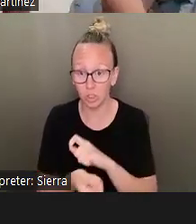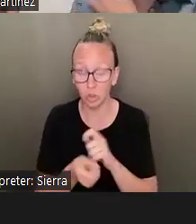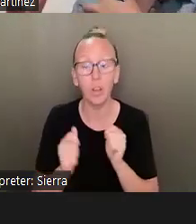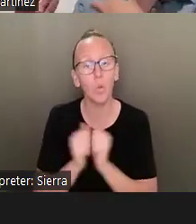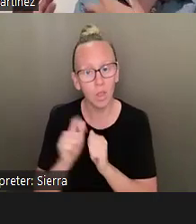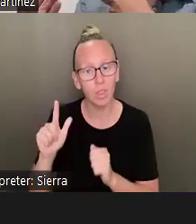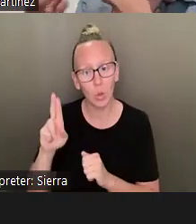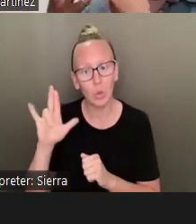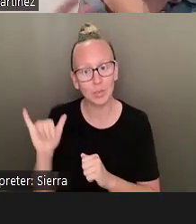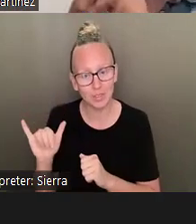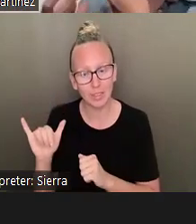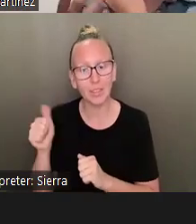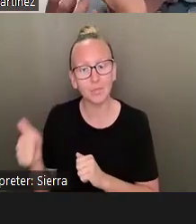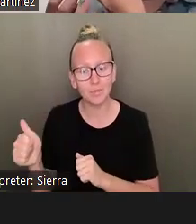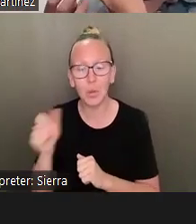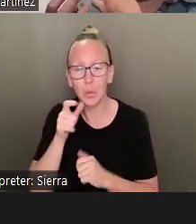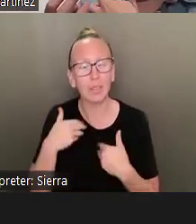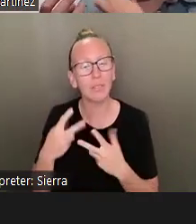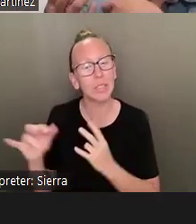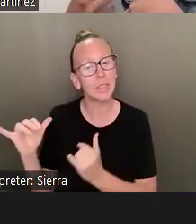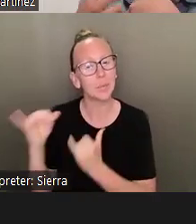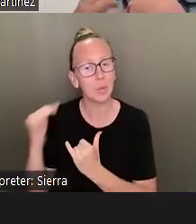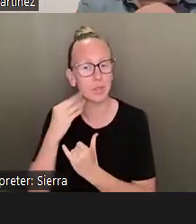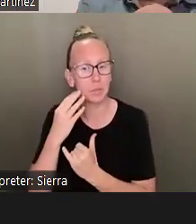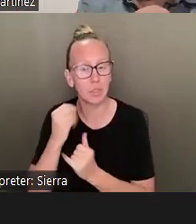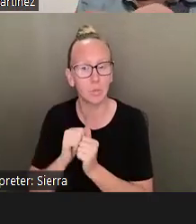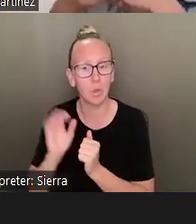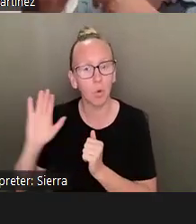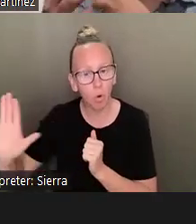who also had very similar experiences in her own